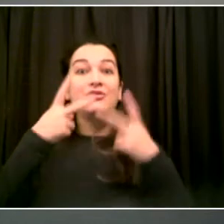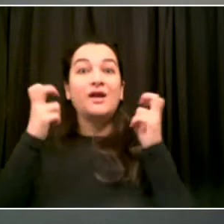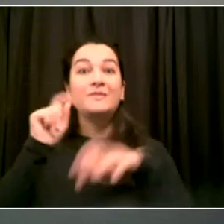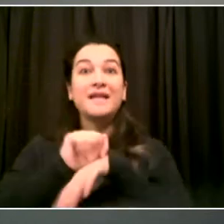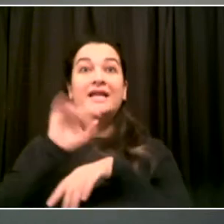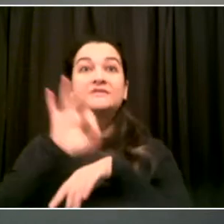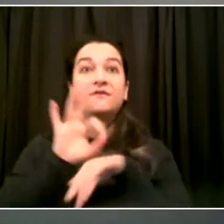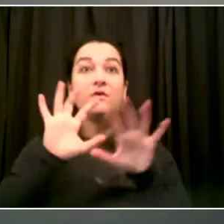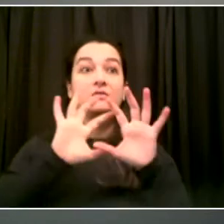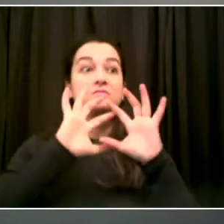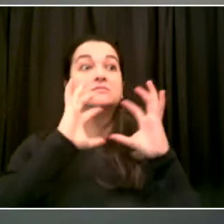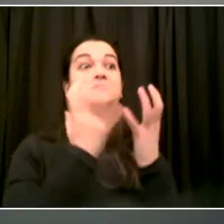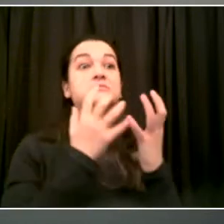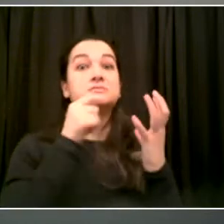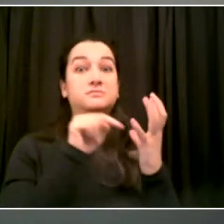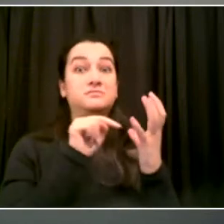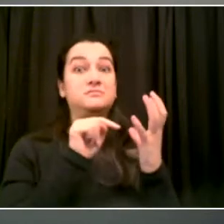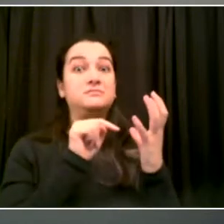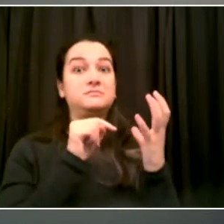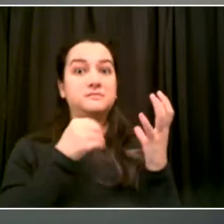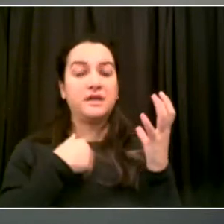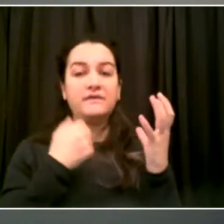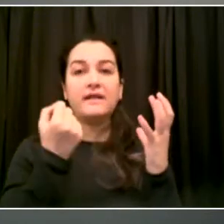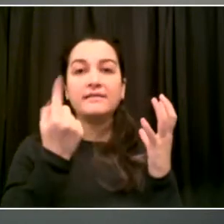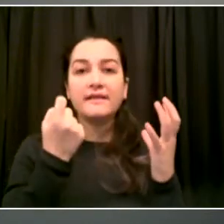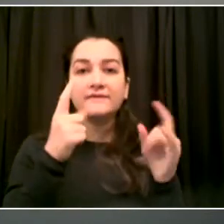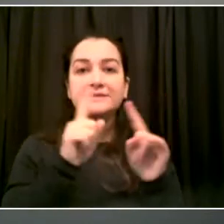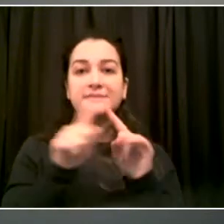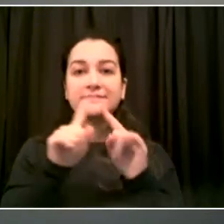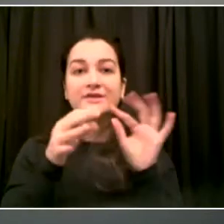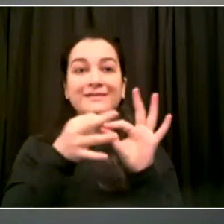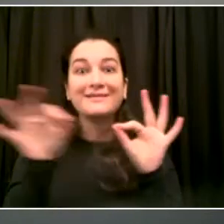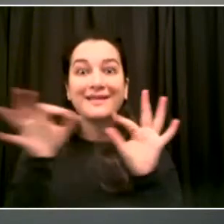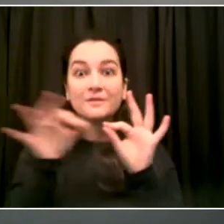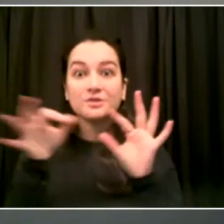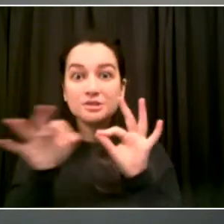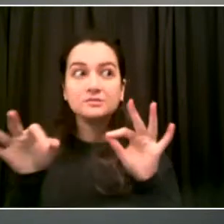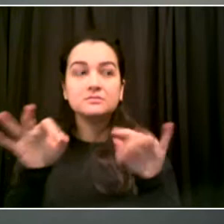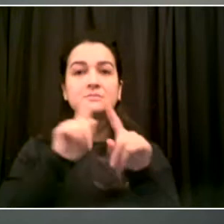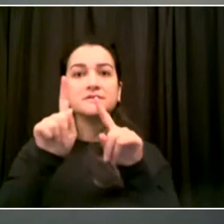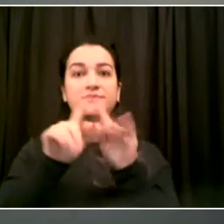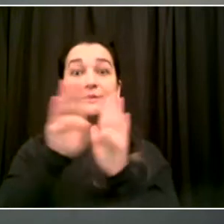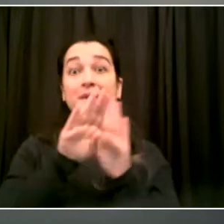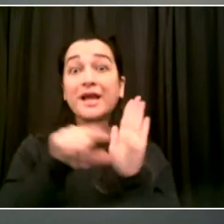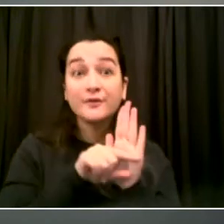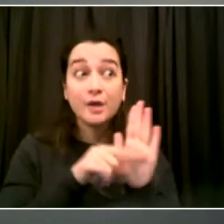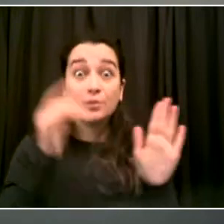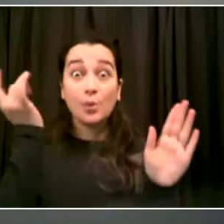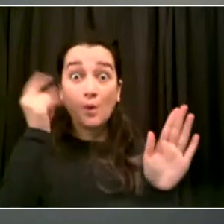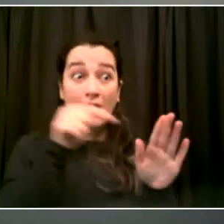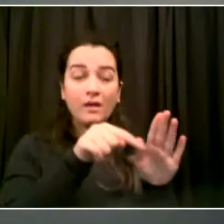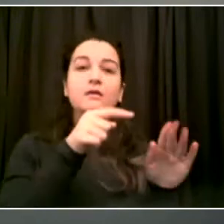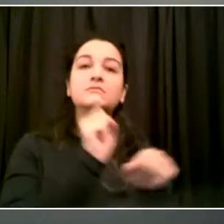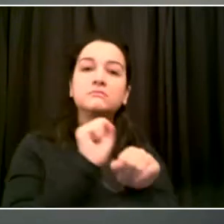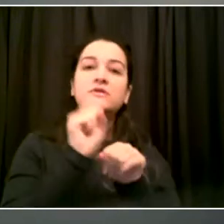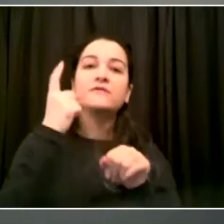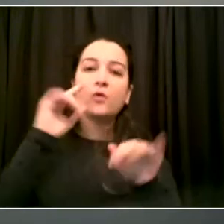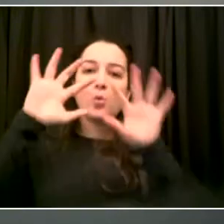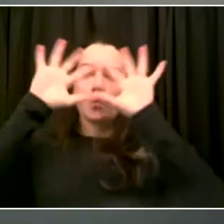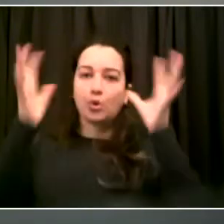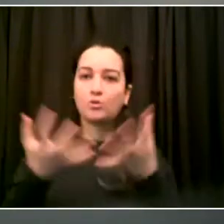living here in New York City. These detectives are additional resources on top of the great detective squads that will already be investigating these